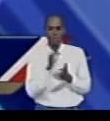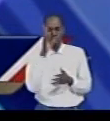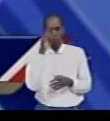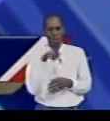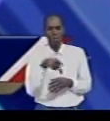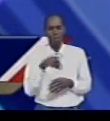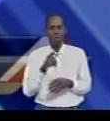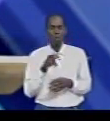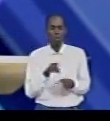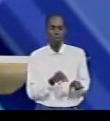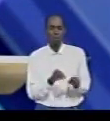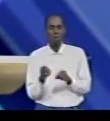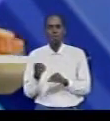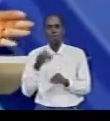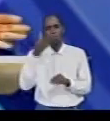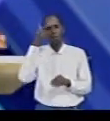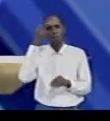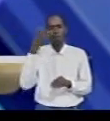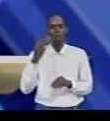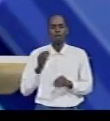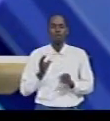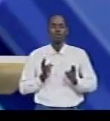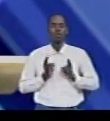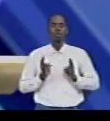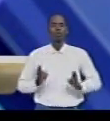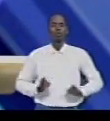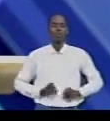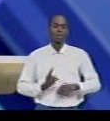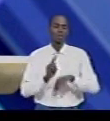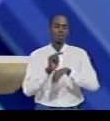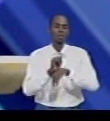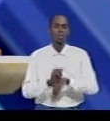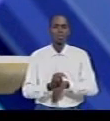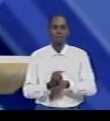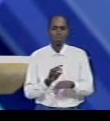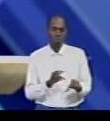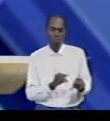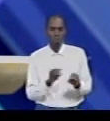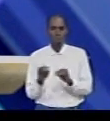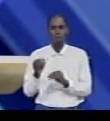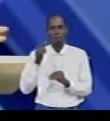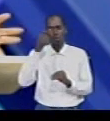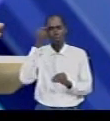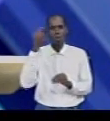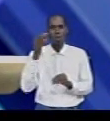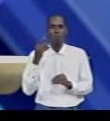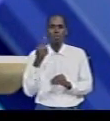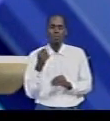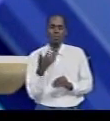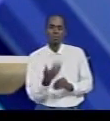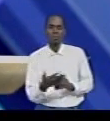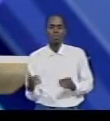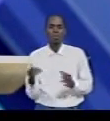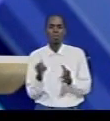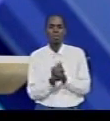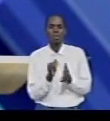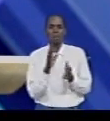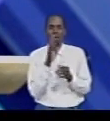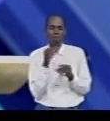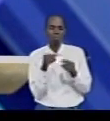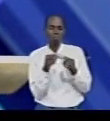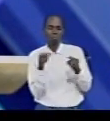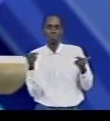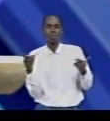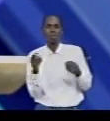human tradition. He shifted because of the things that are contrary to